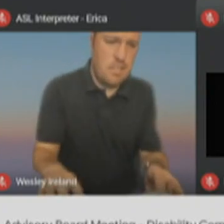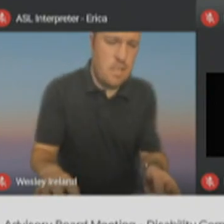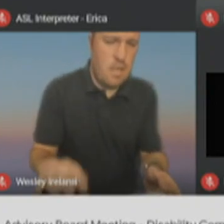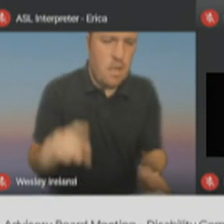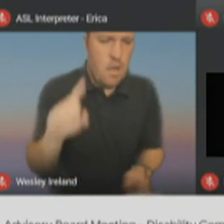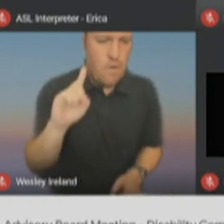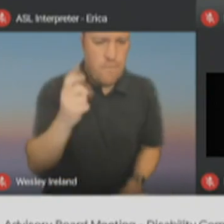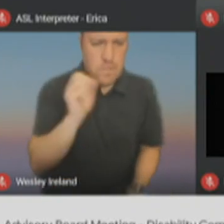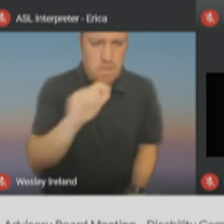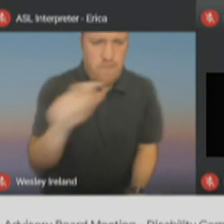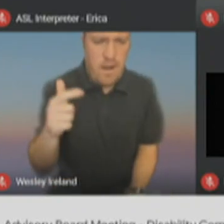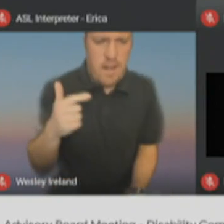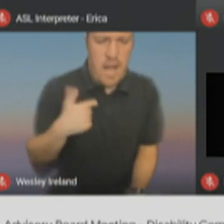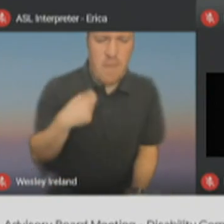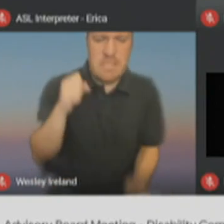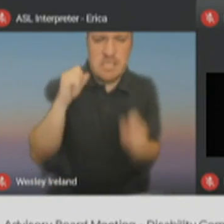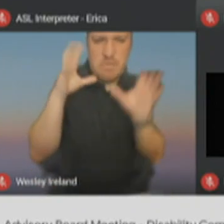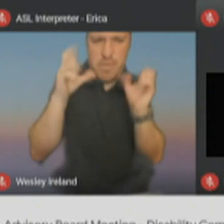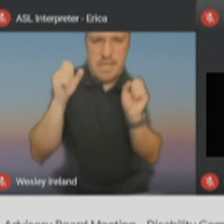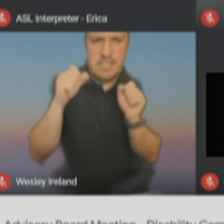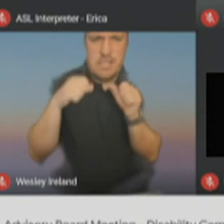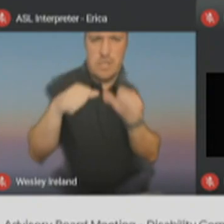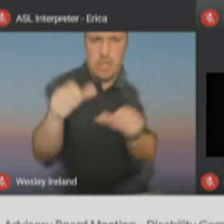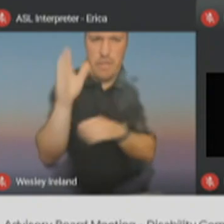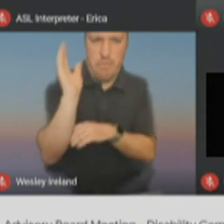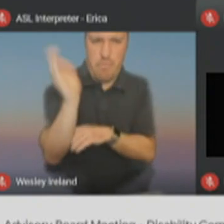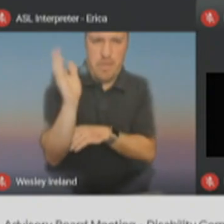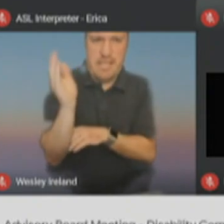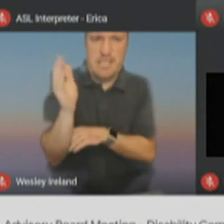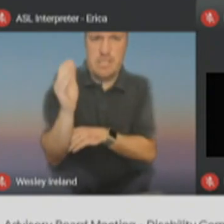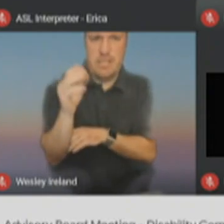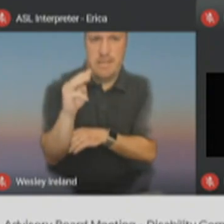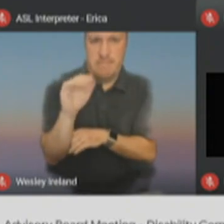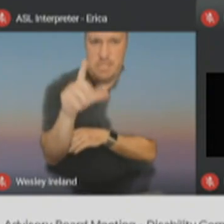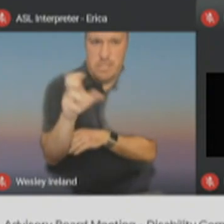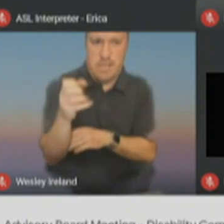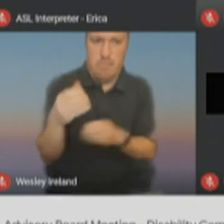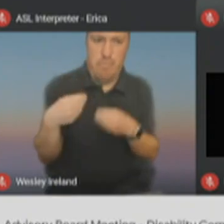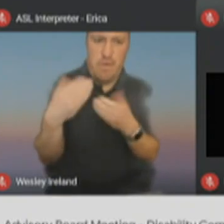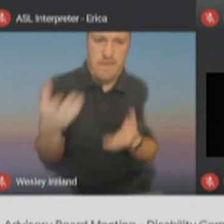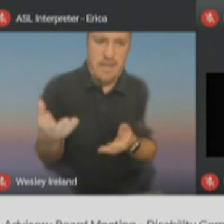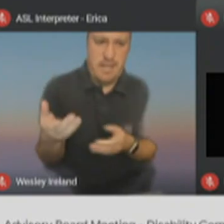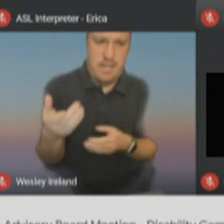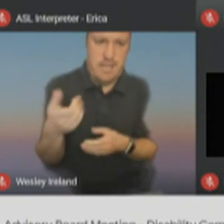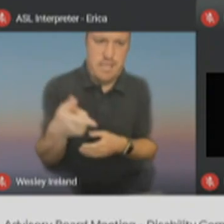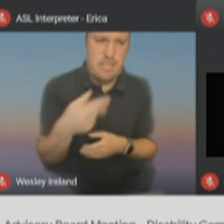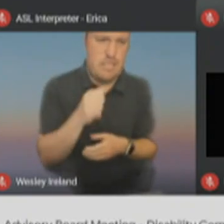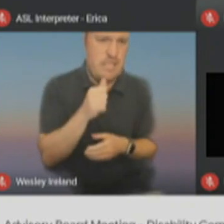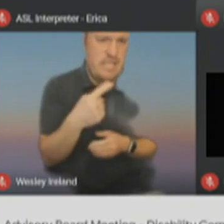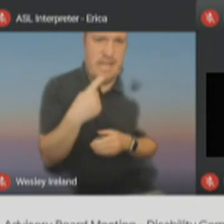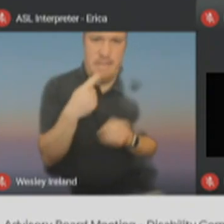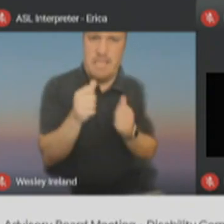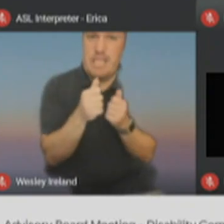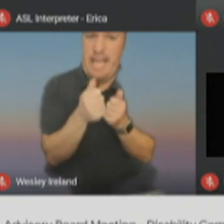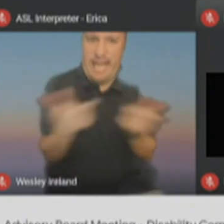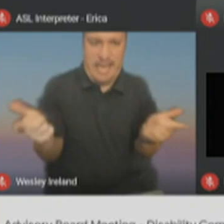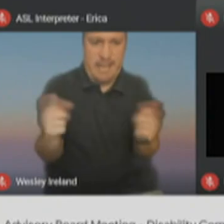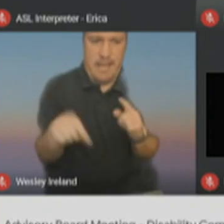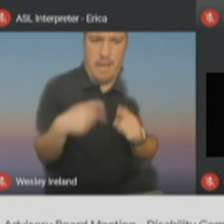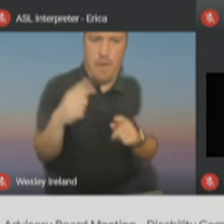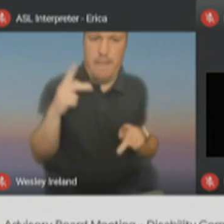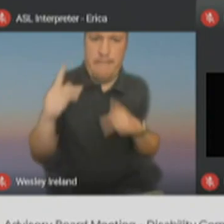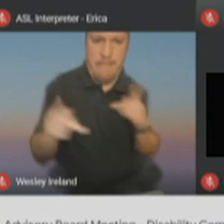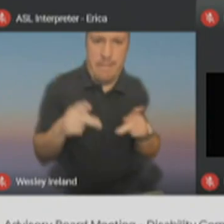or someone else can answer these for me. So during the